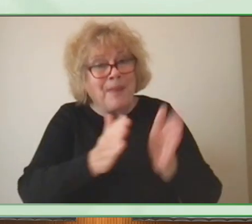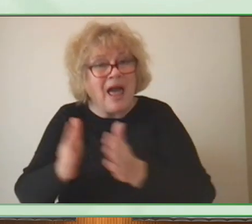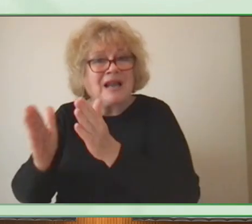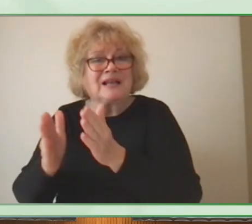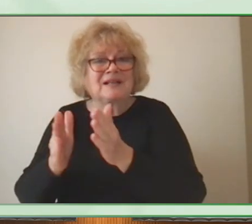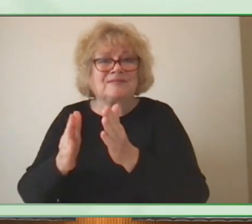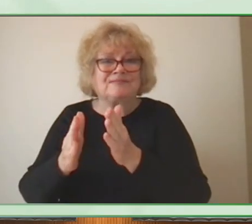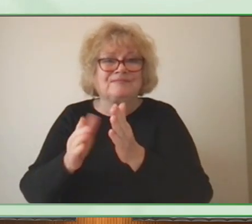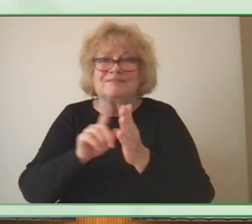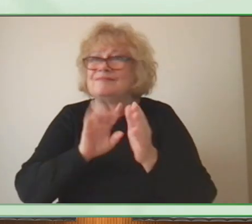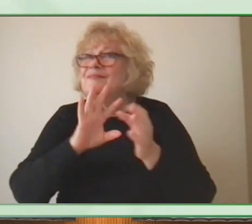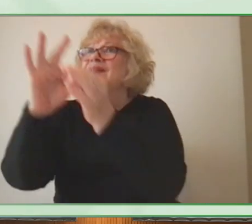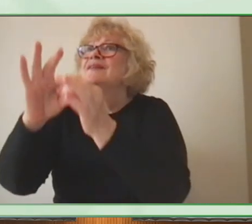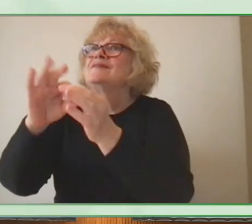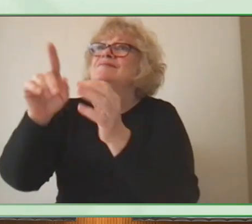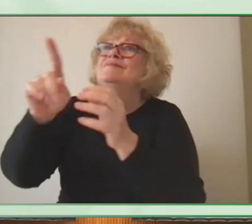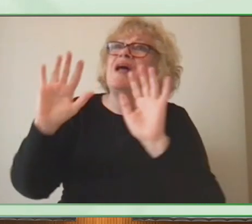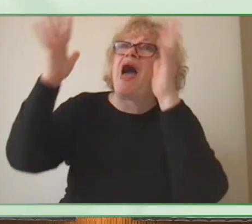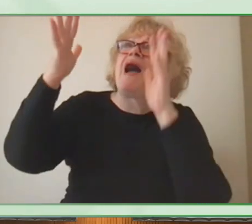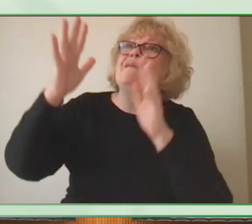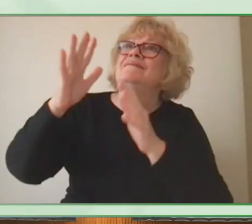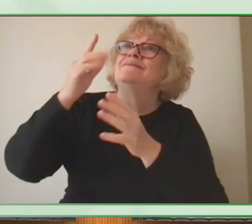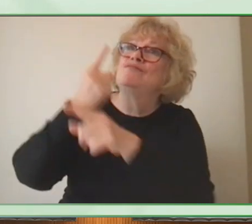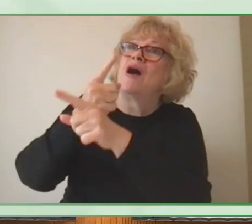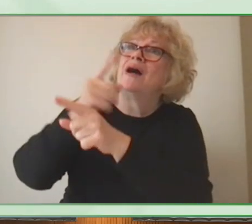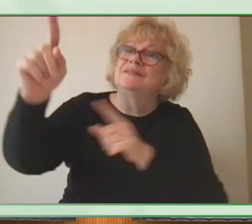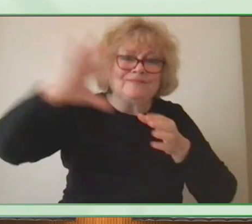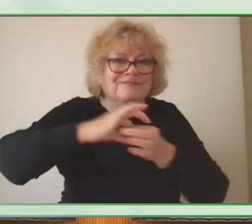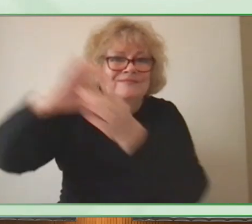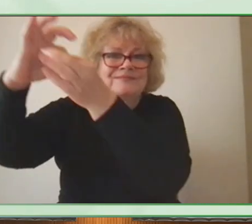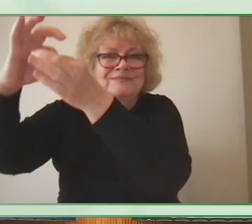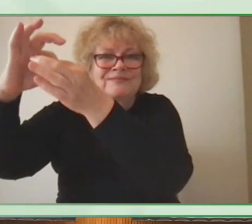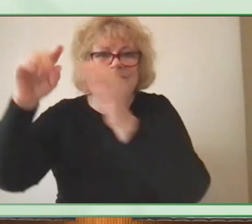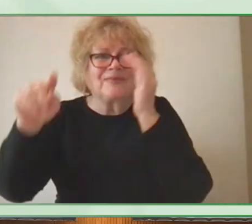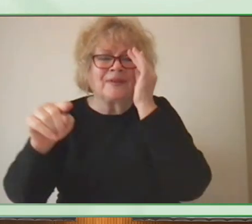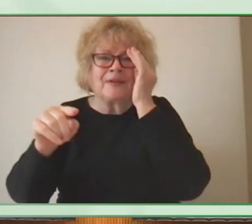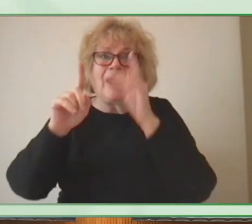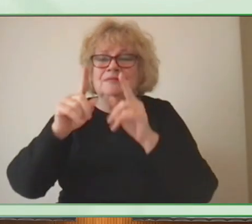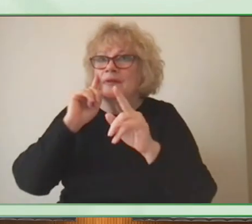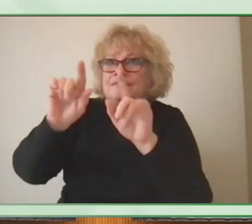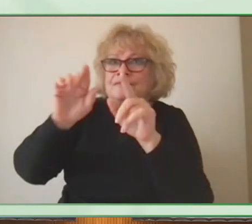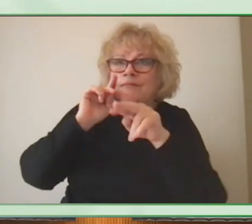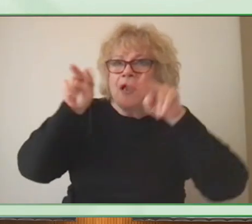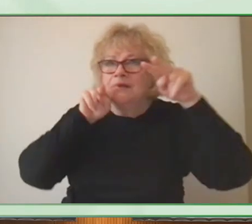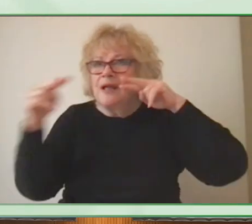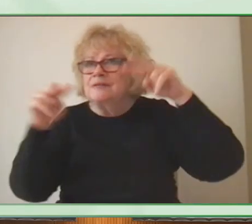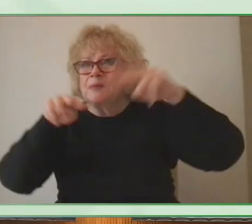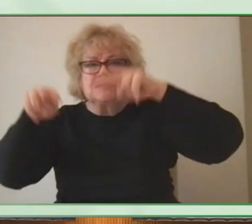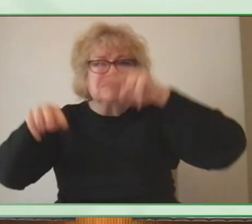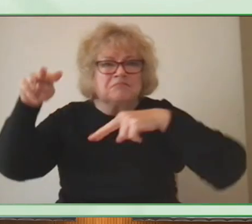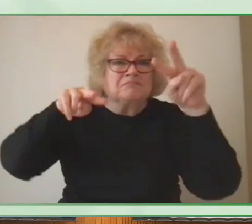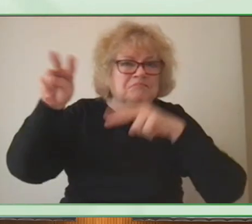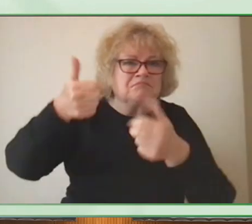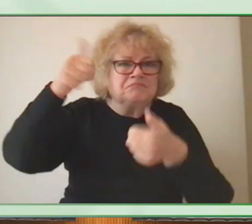see high need in requalification of people with disabilities, and many of them can be,